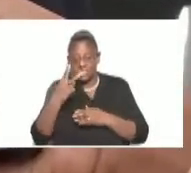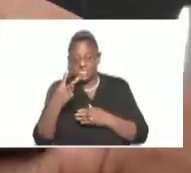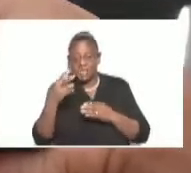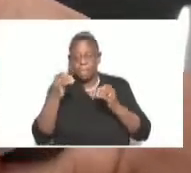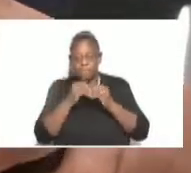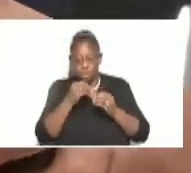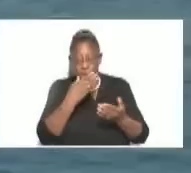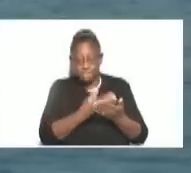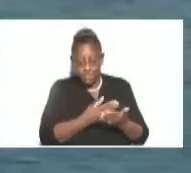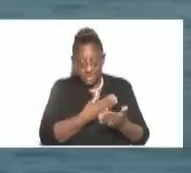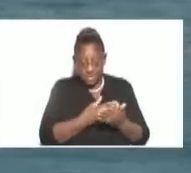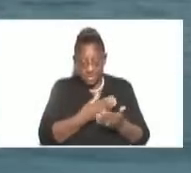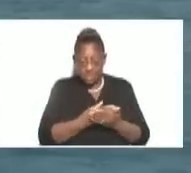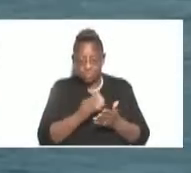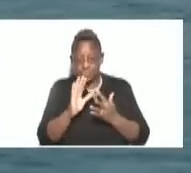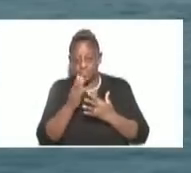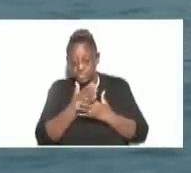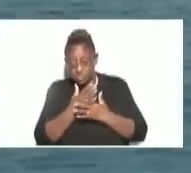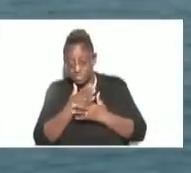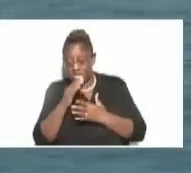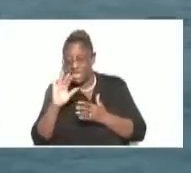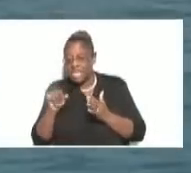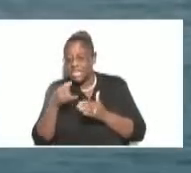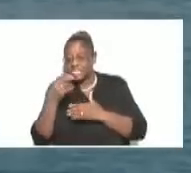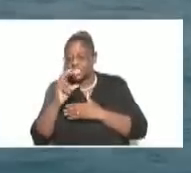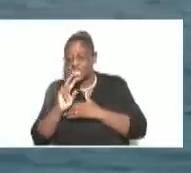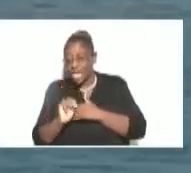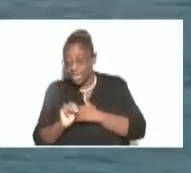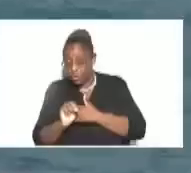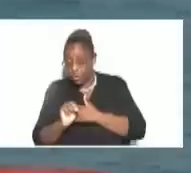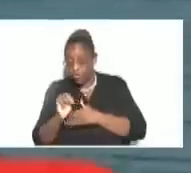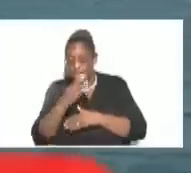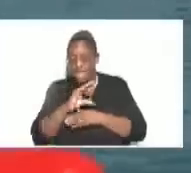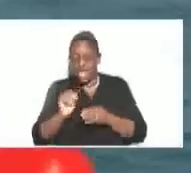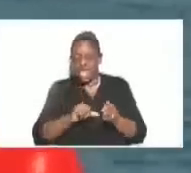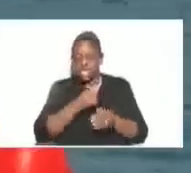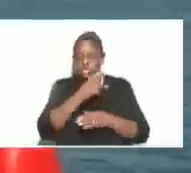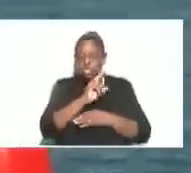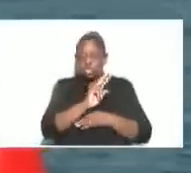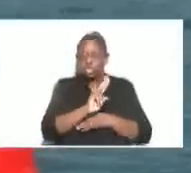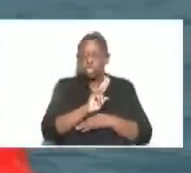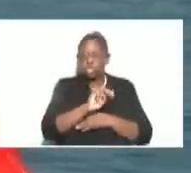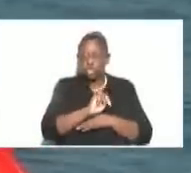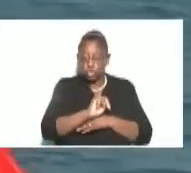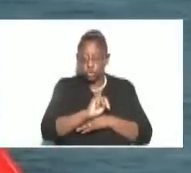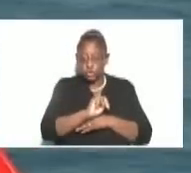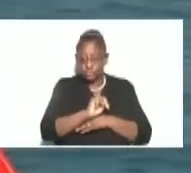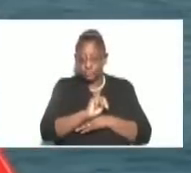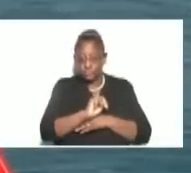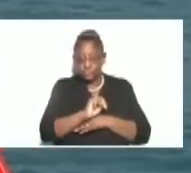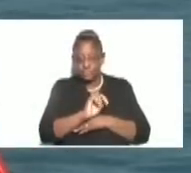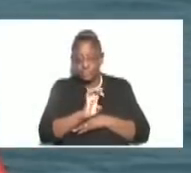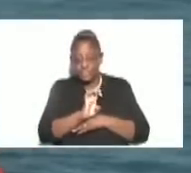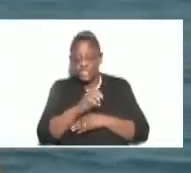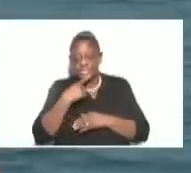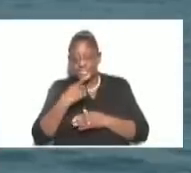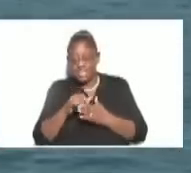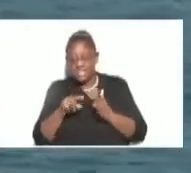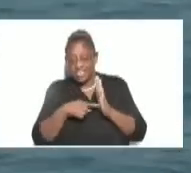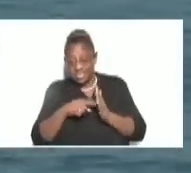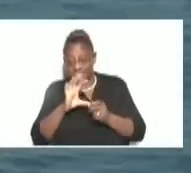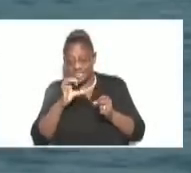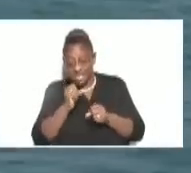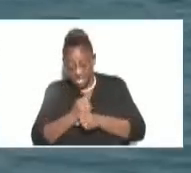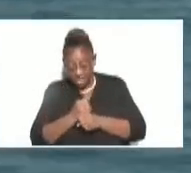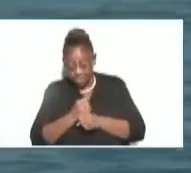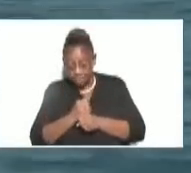revenue between the period January to June because of the increase in the departure tax on cruise ships. So this year,